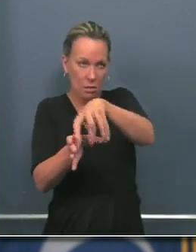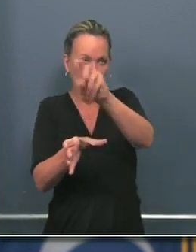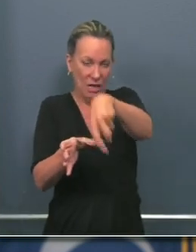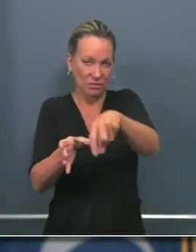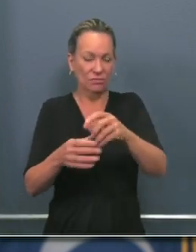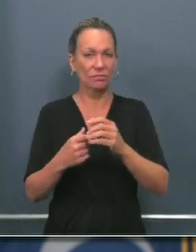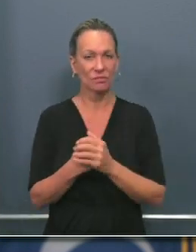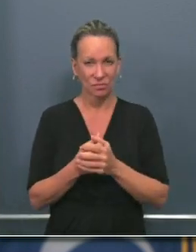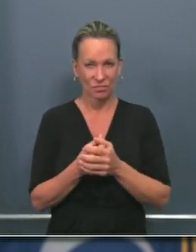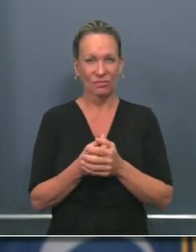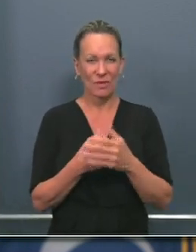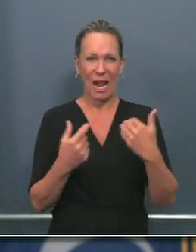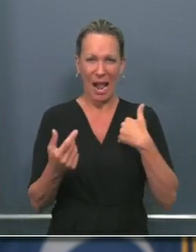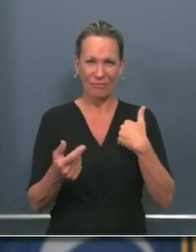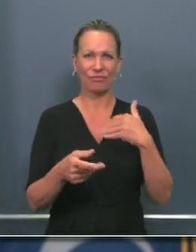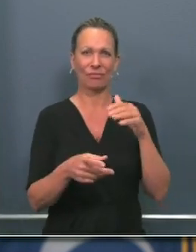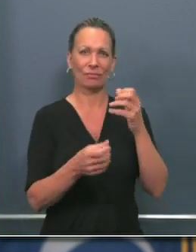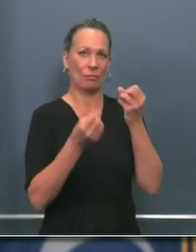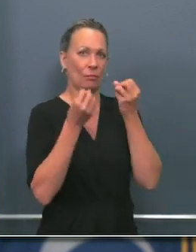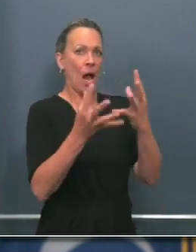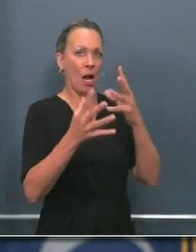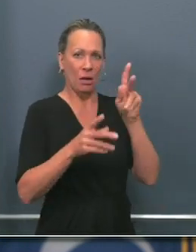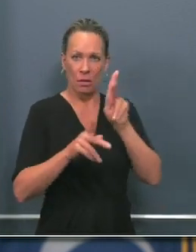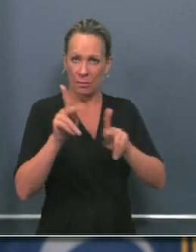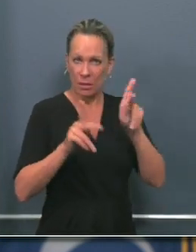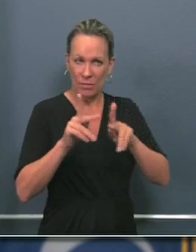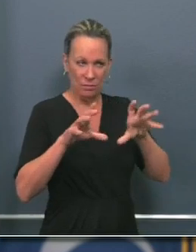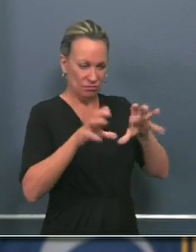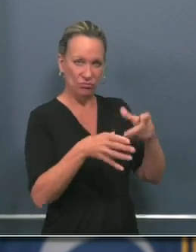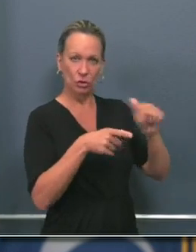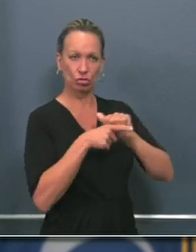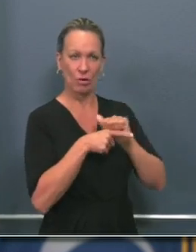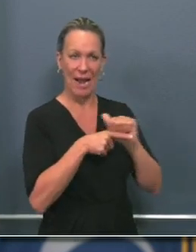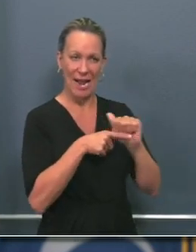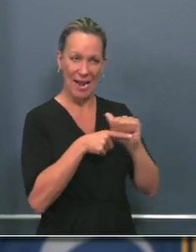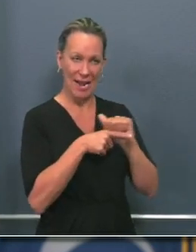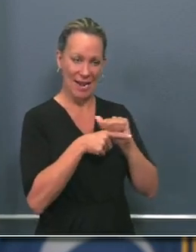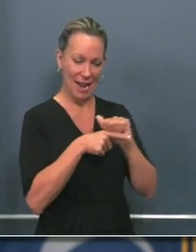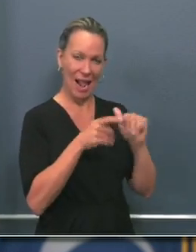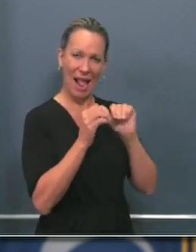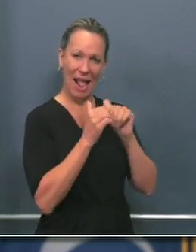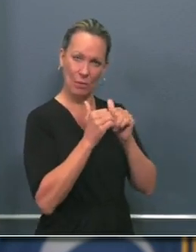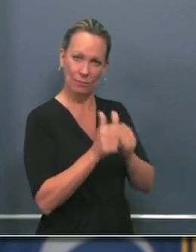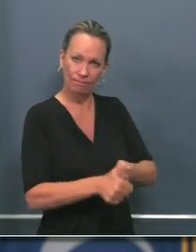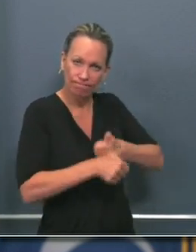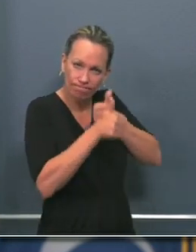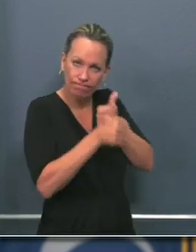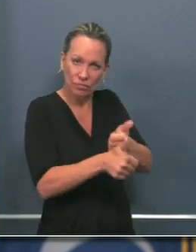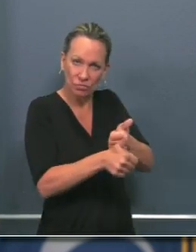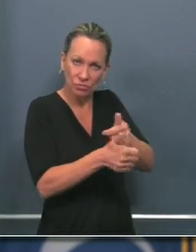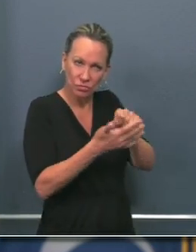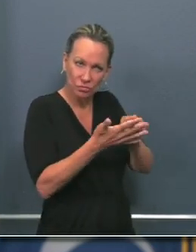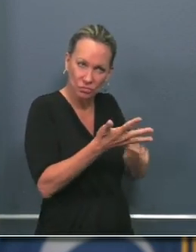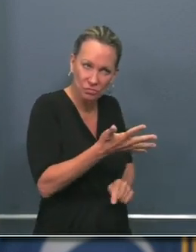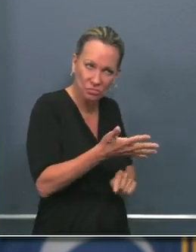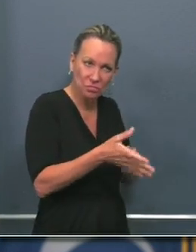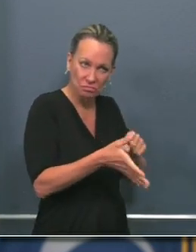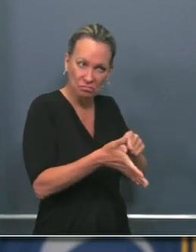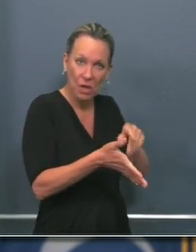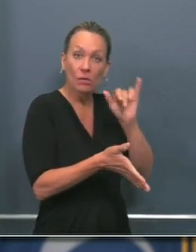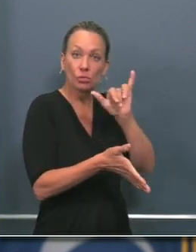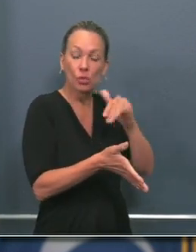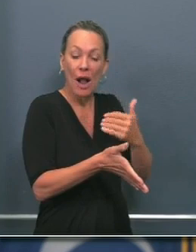training cohort. We have 360 people in this week's. We now have the ability through a directive